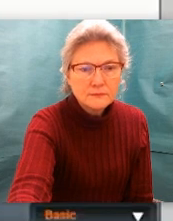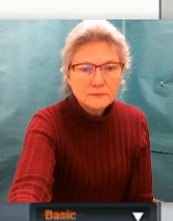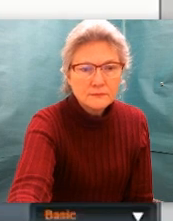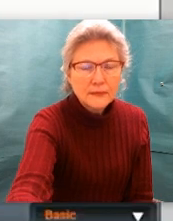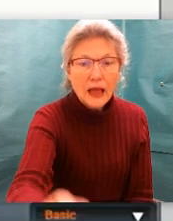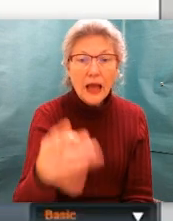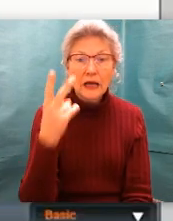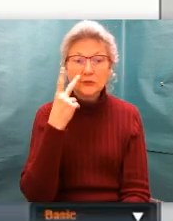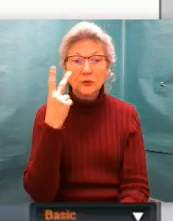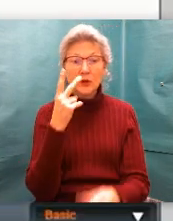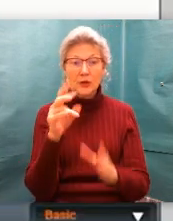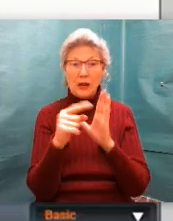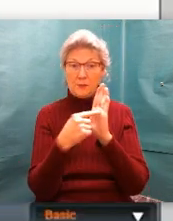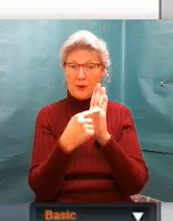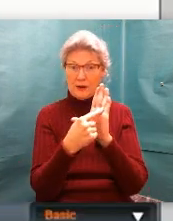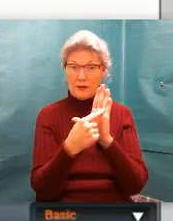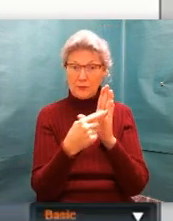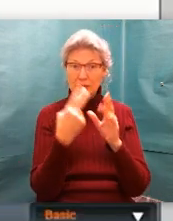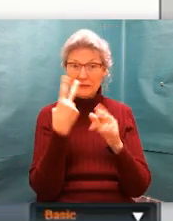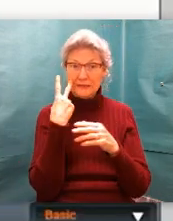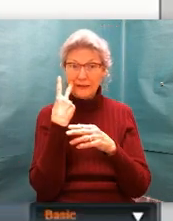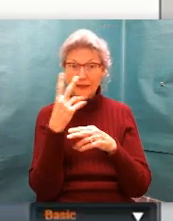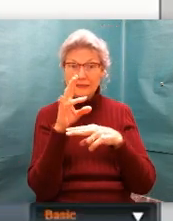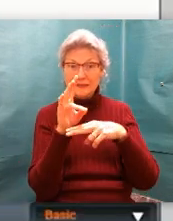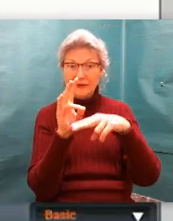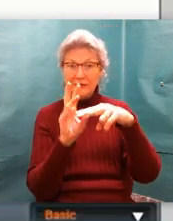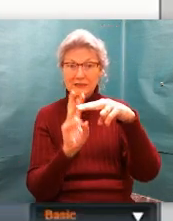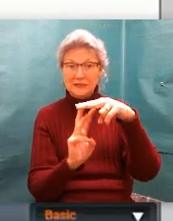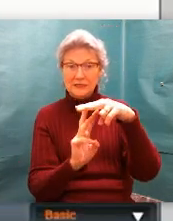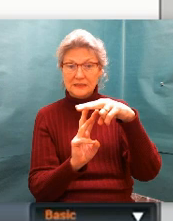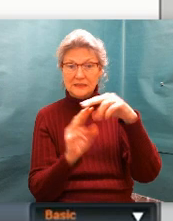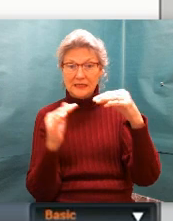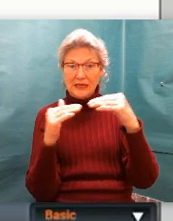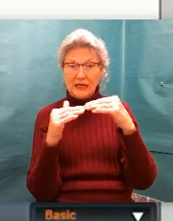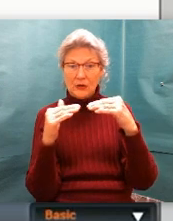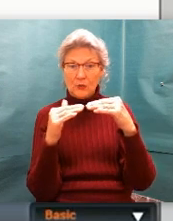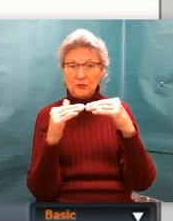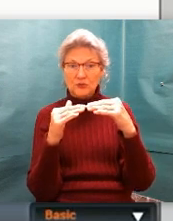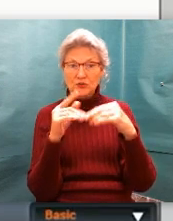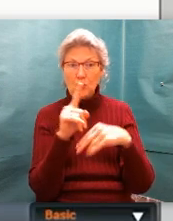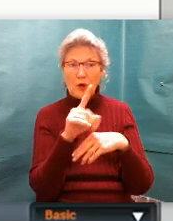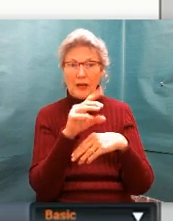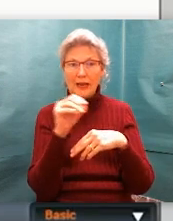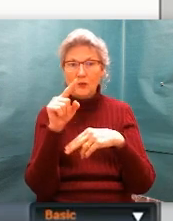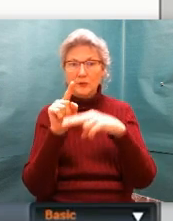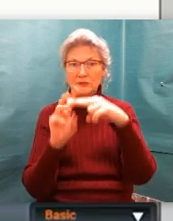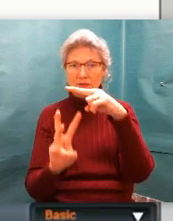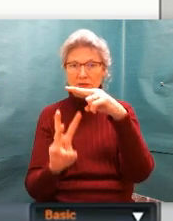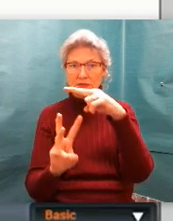So as we look at our model here, we see that 7 6 is equivalent to 1 and 1